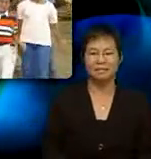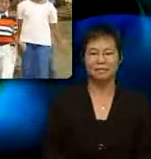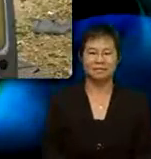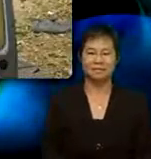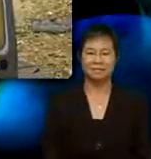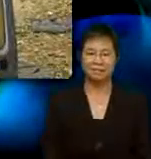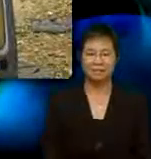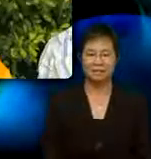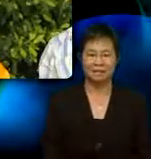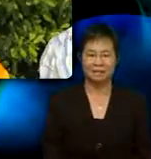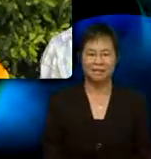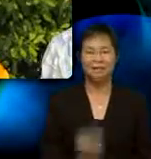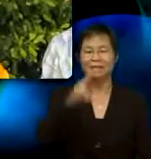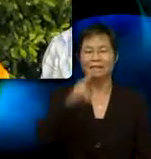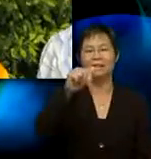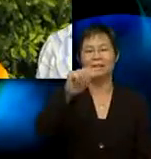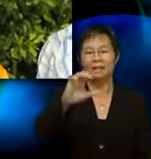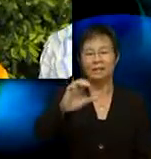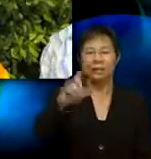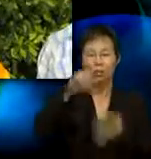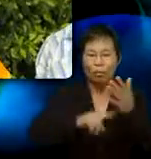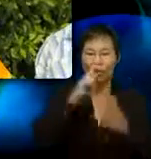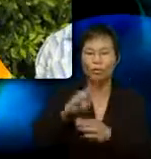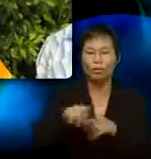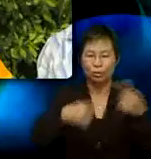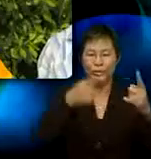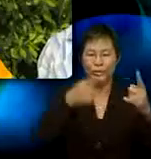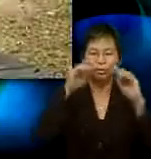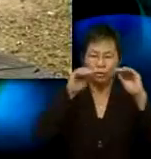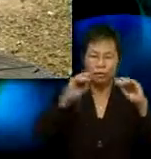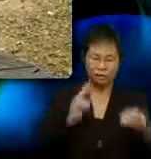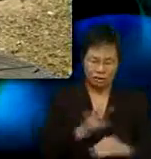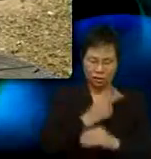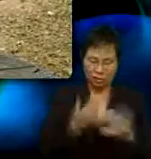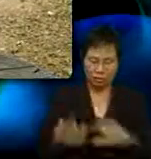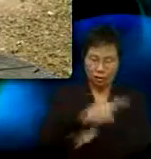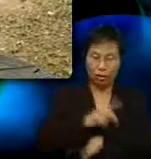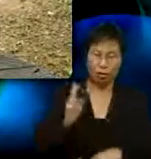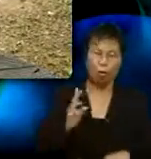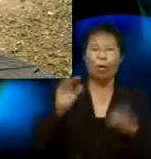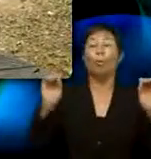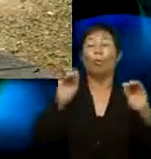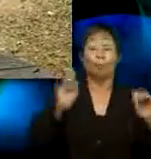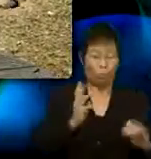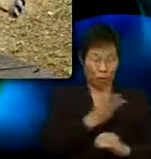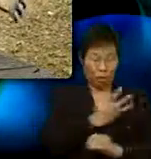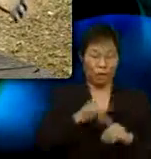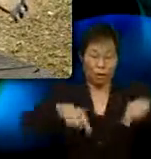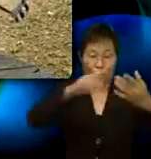you. NAC, what are you going to teach us today? Oh, we're going to learn